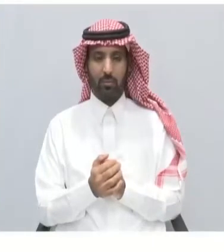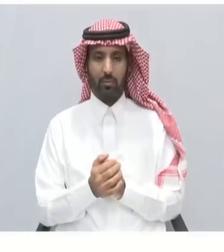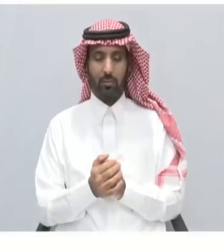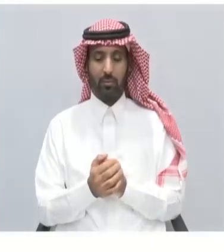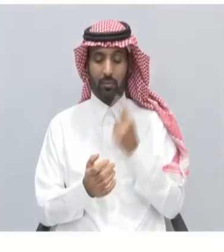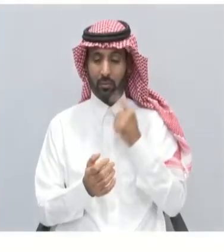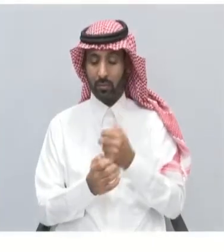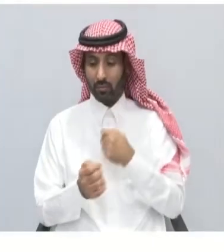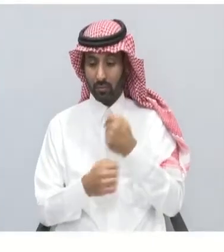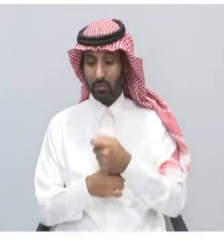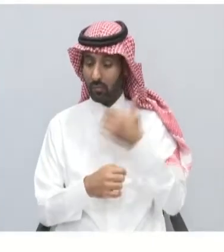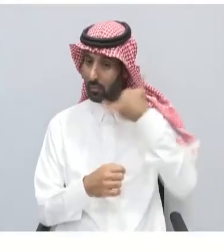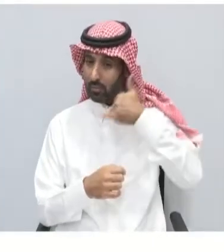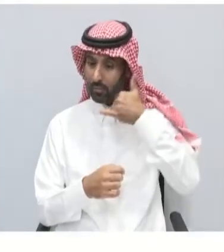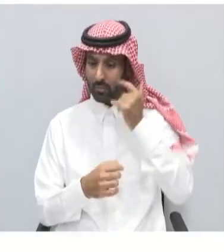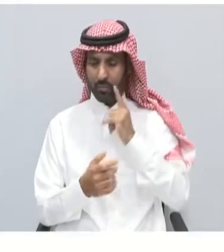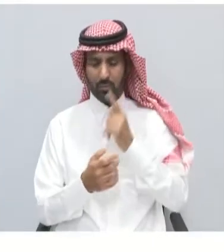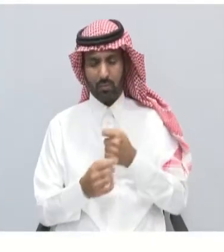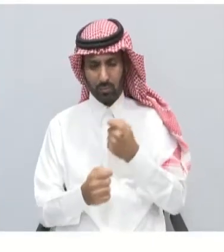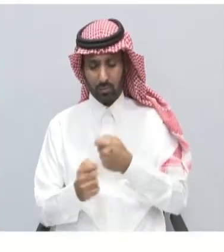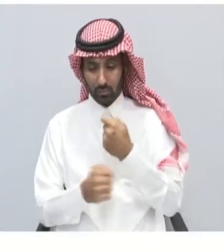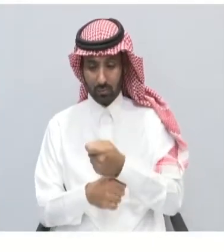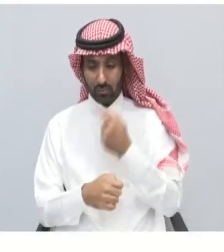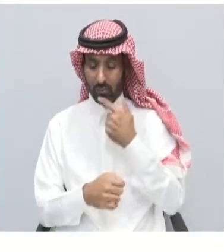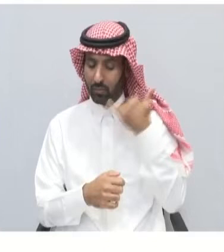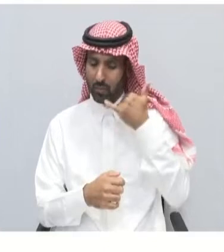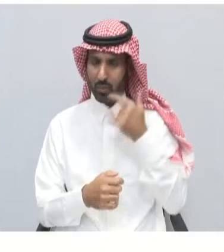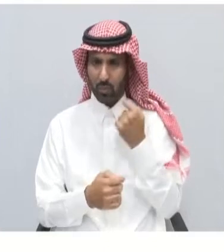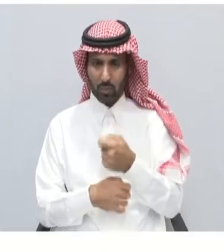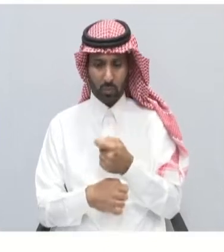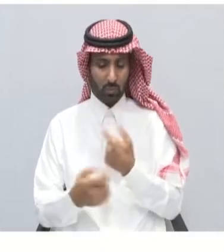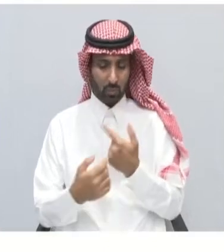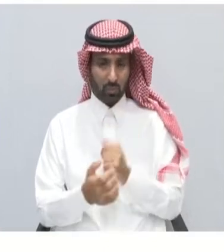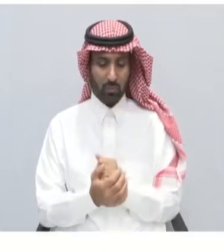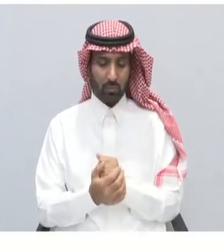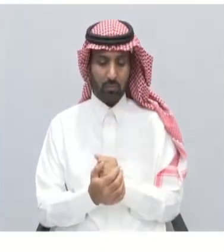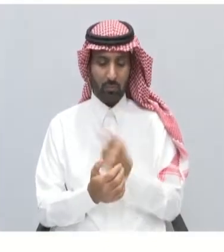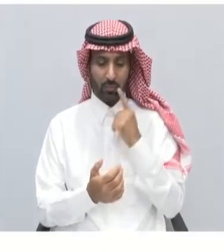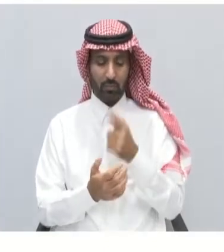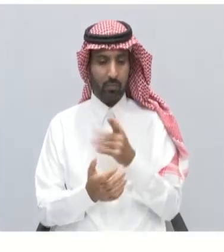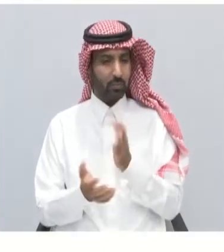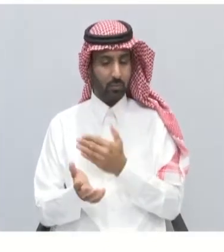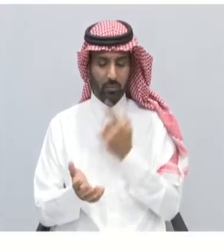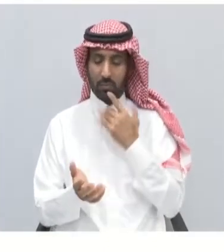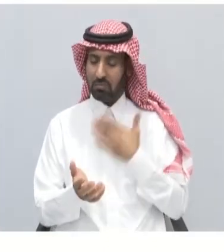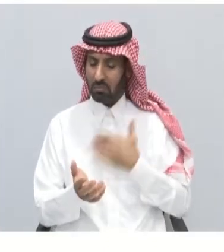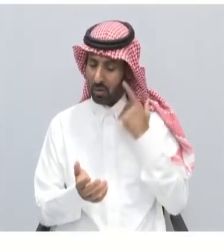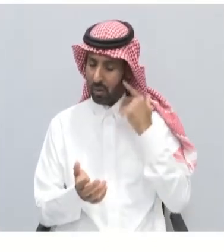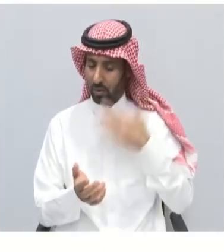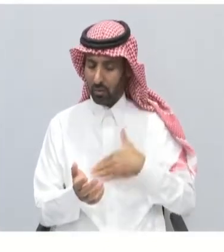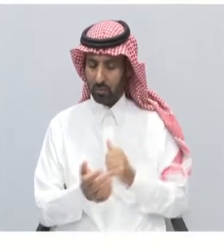When salespeople try to talk you into buying something you don't want or need. People who don't say please and thank